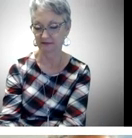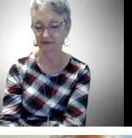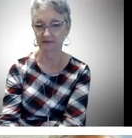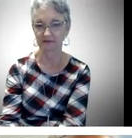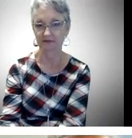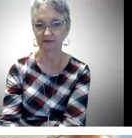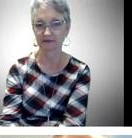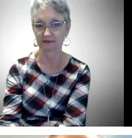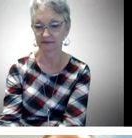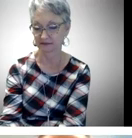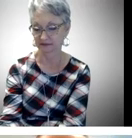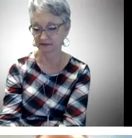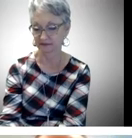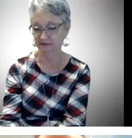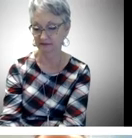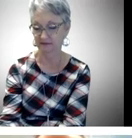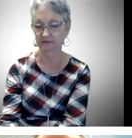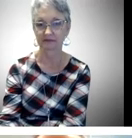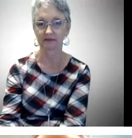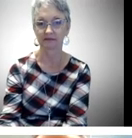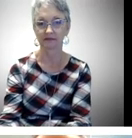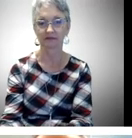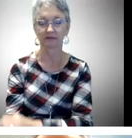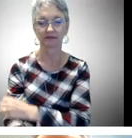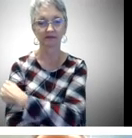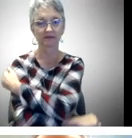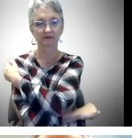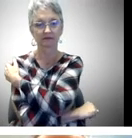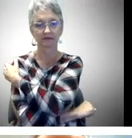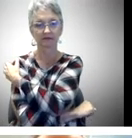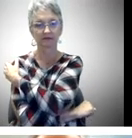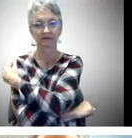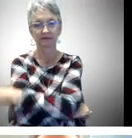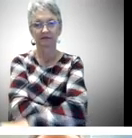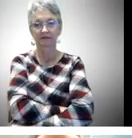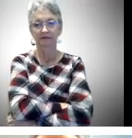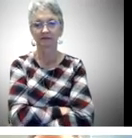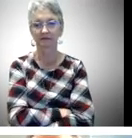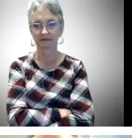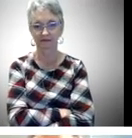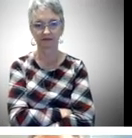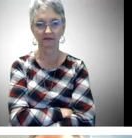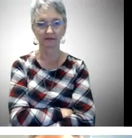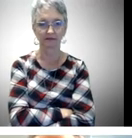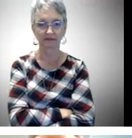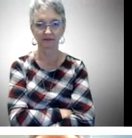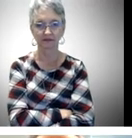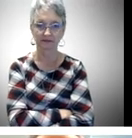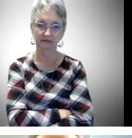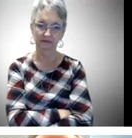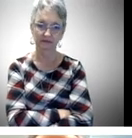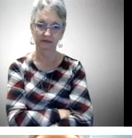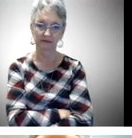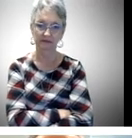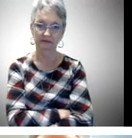about joint representation. This is where, under the rule, and it's 1.06b, where a lawyer could represent